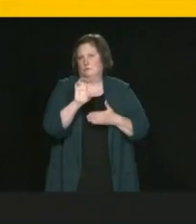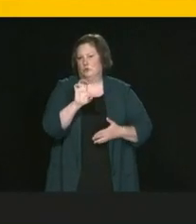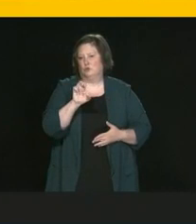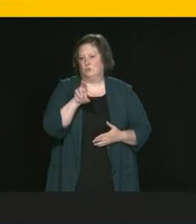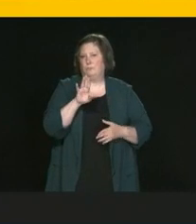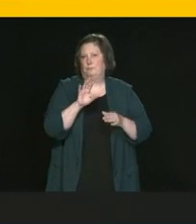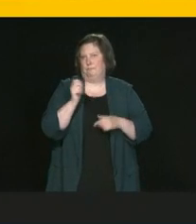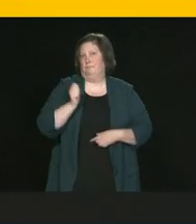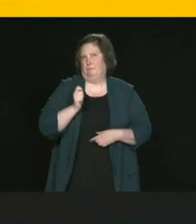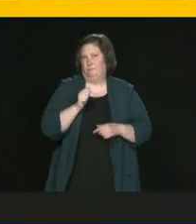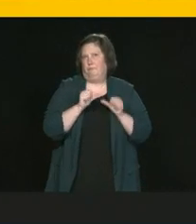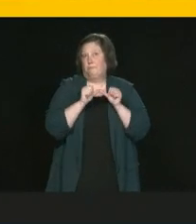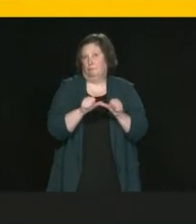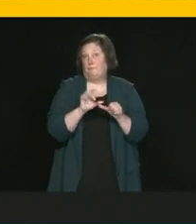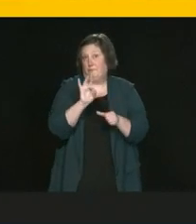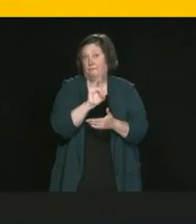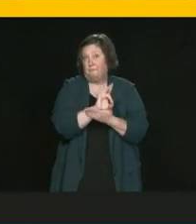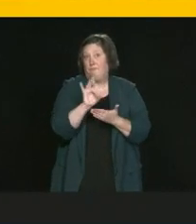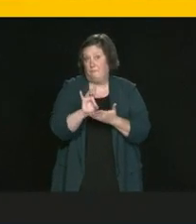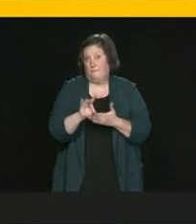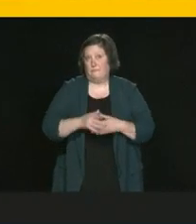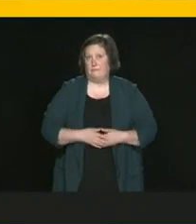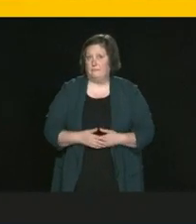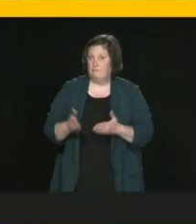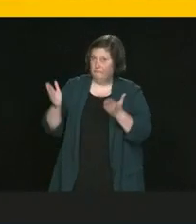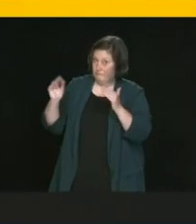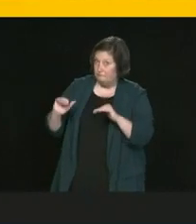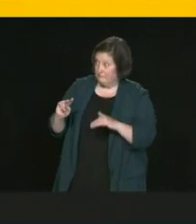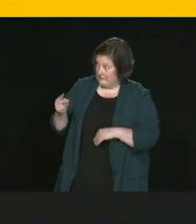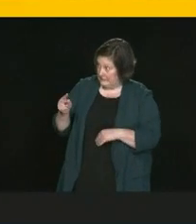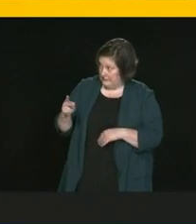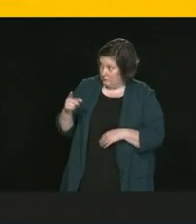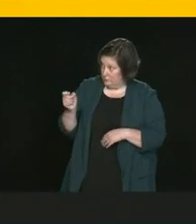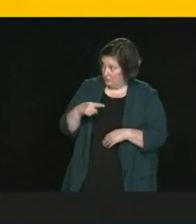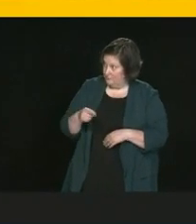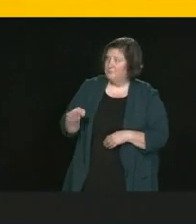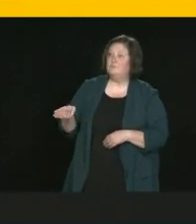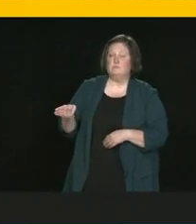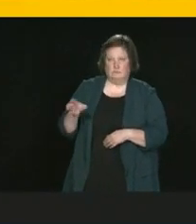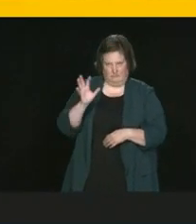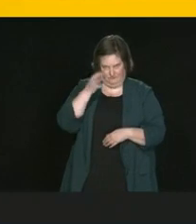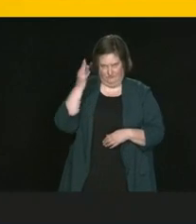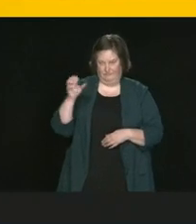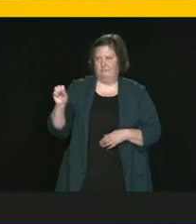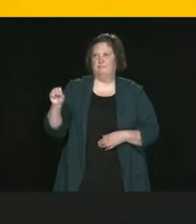additional 8 weeks. Follow-up? Yes, as a follow-up,